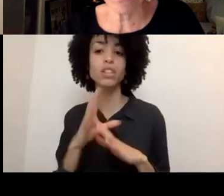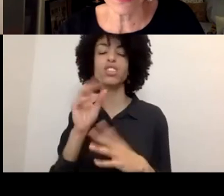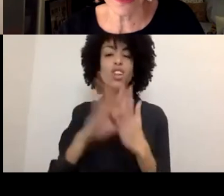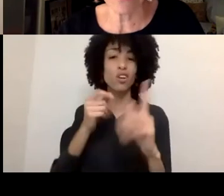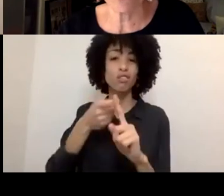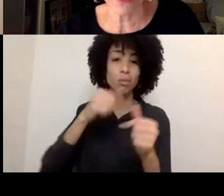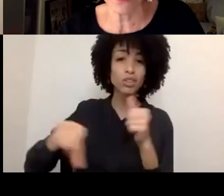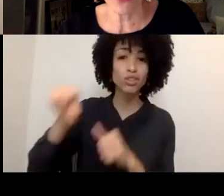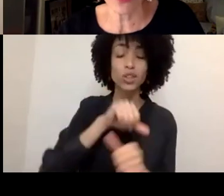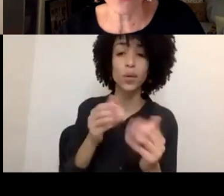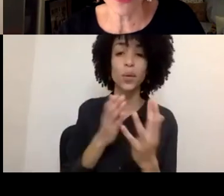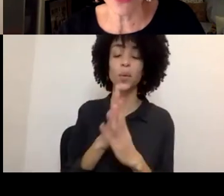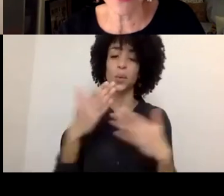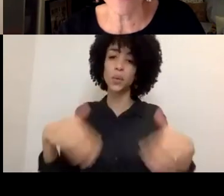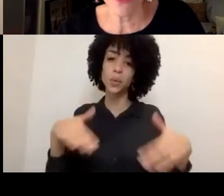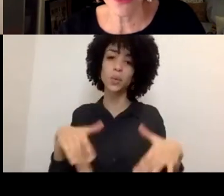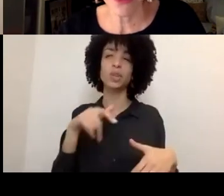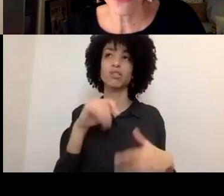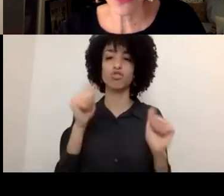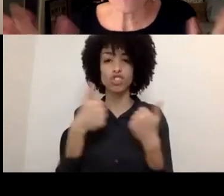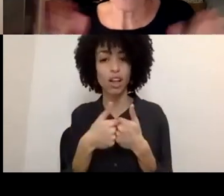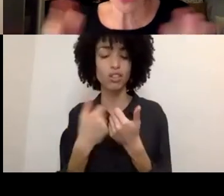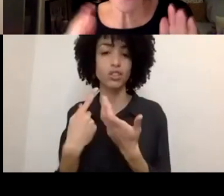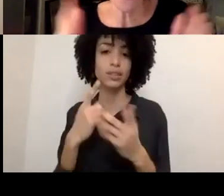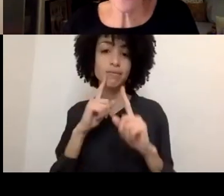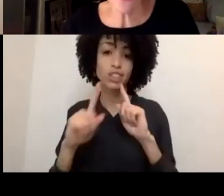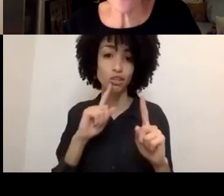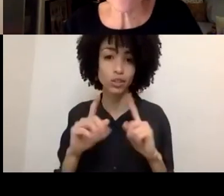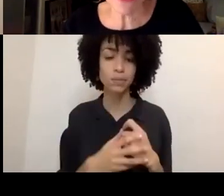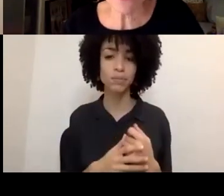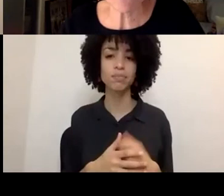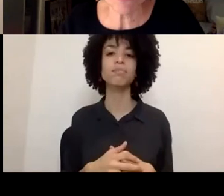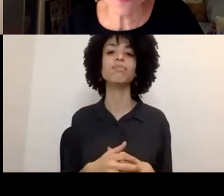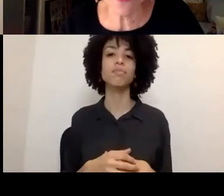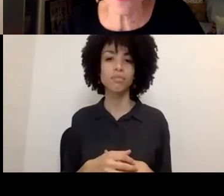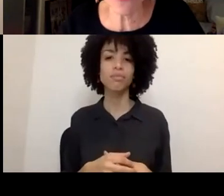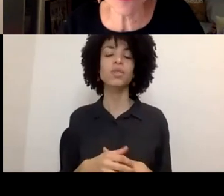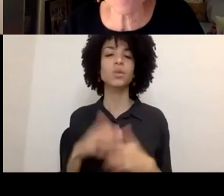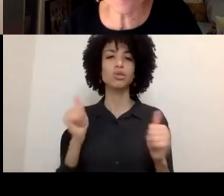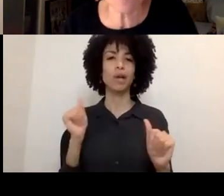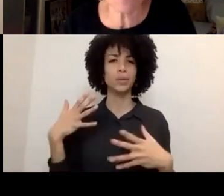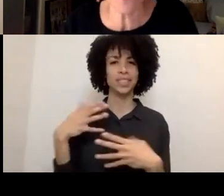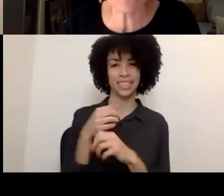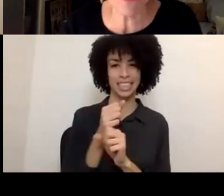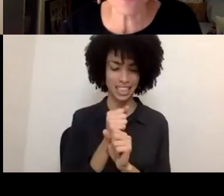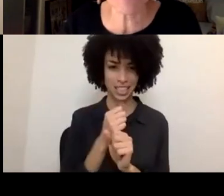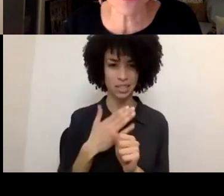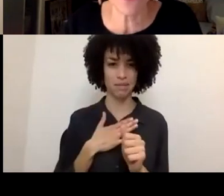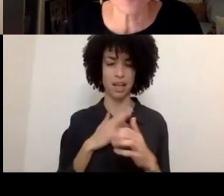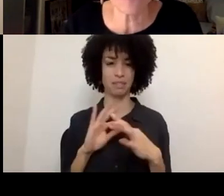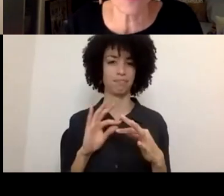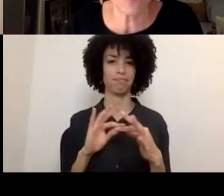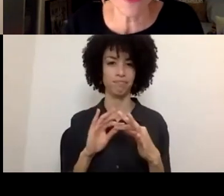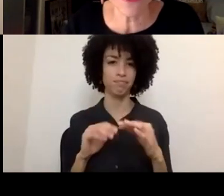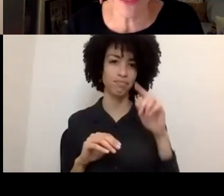challenging and uncomfortable conversations. So I'm trying to condense my remarks here so we can spend as much time as possible hearing